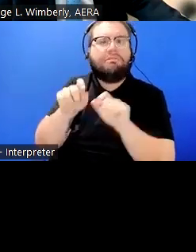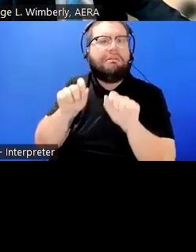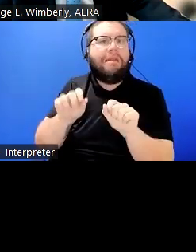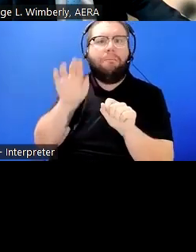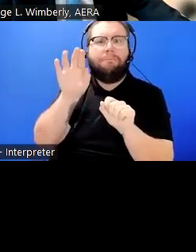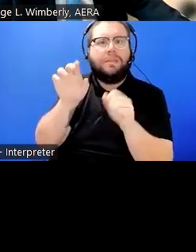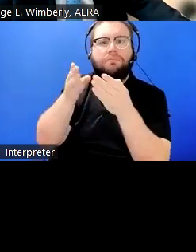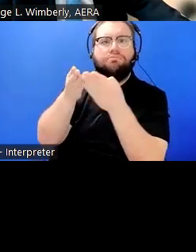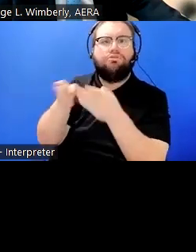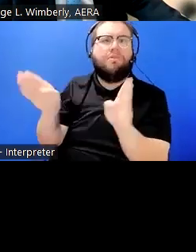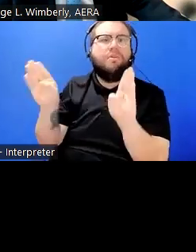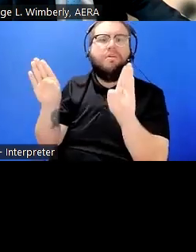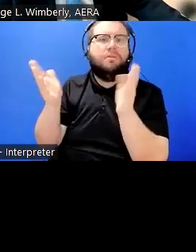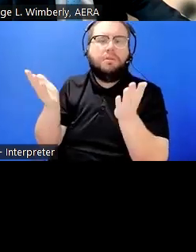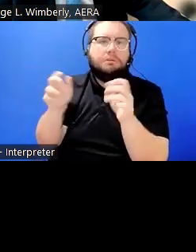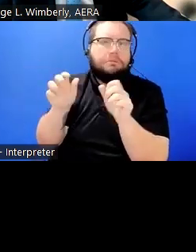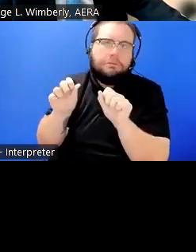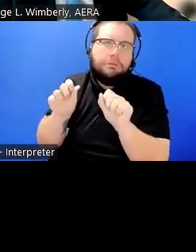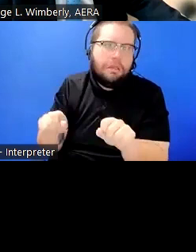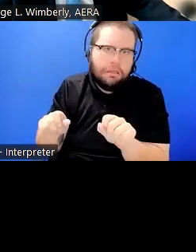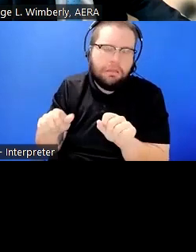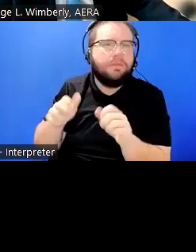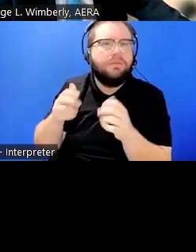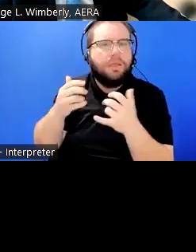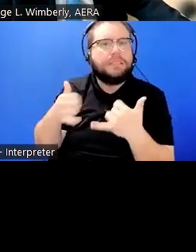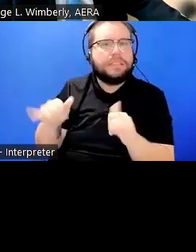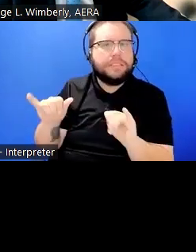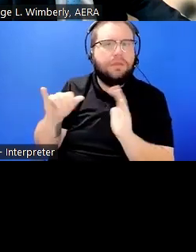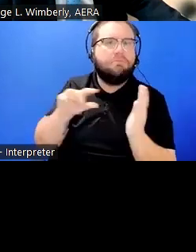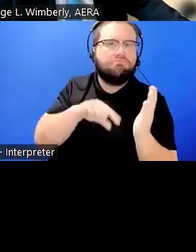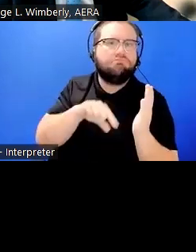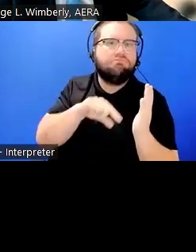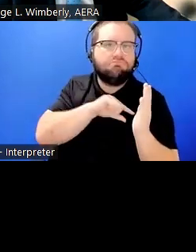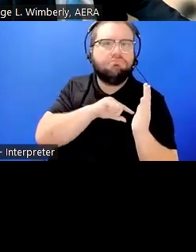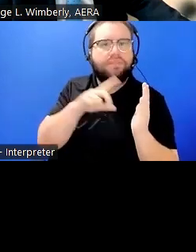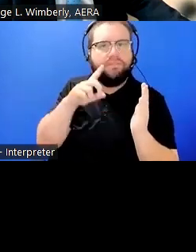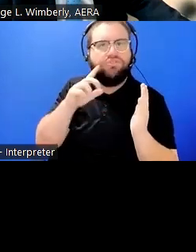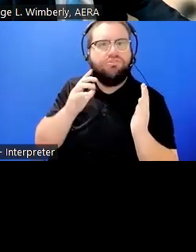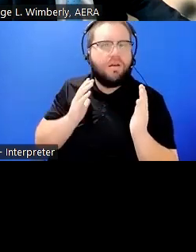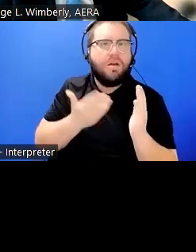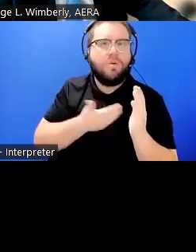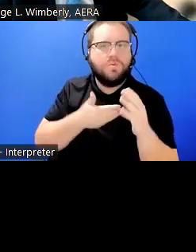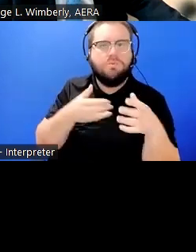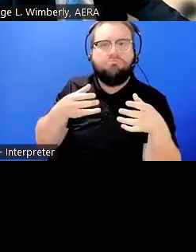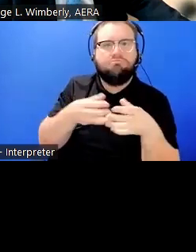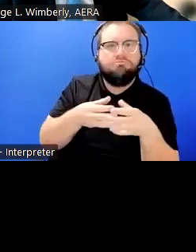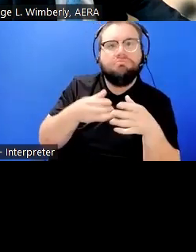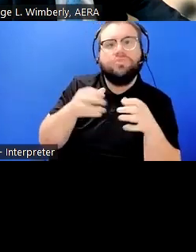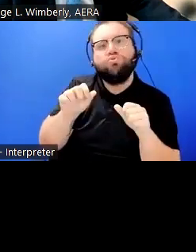again, broadly defined within a topic dealing with as children and youth,